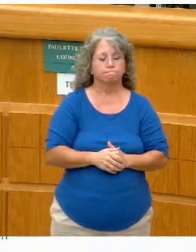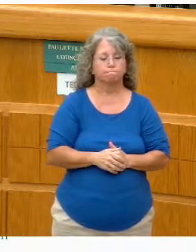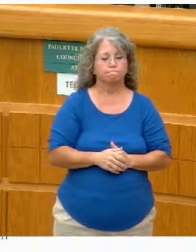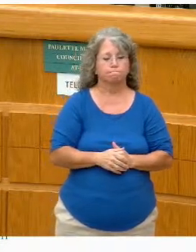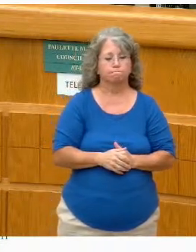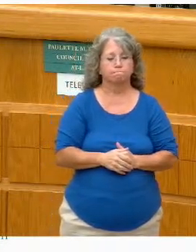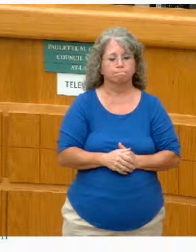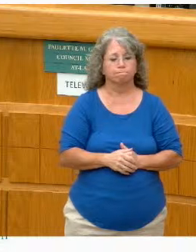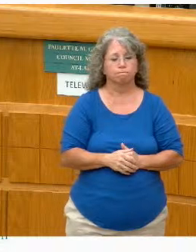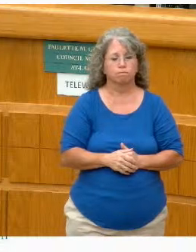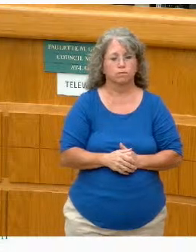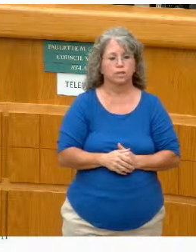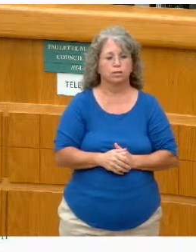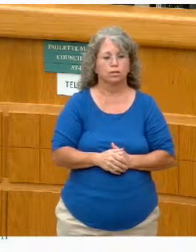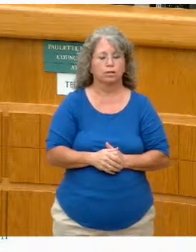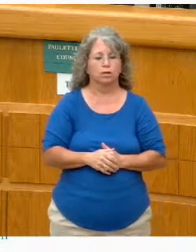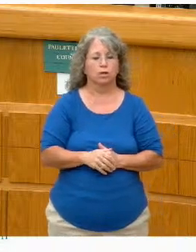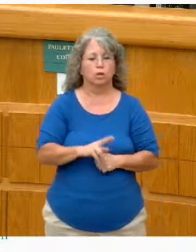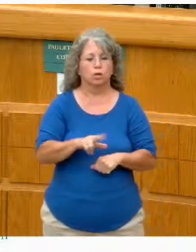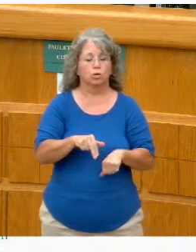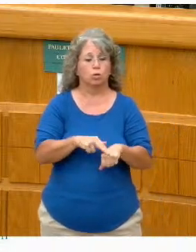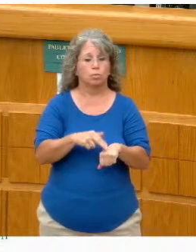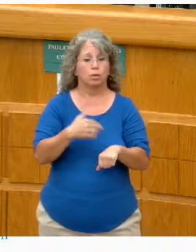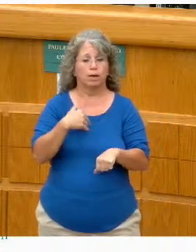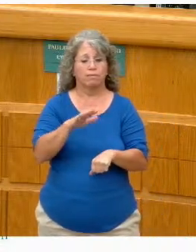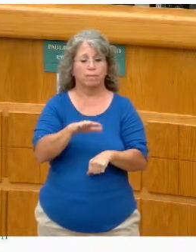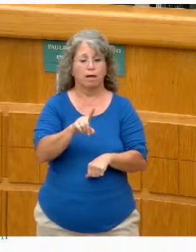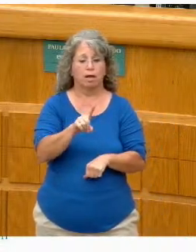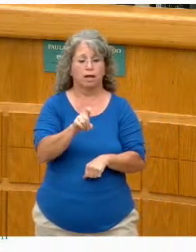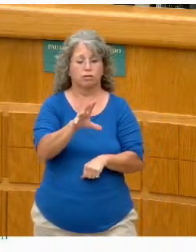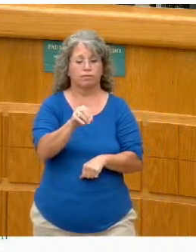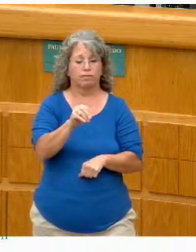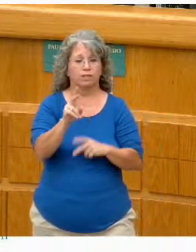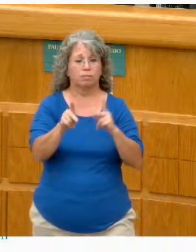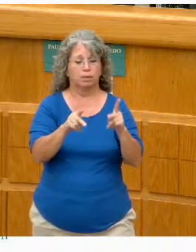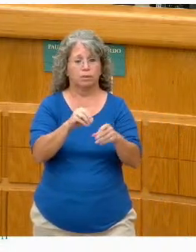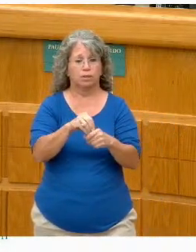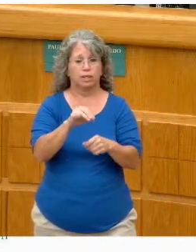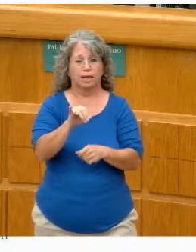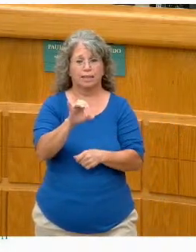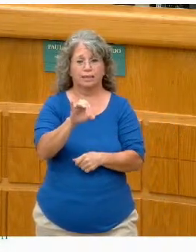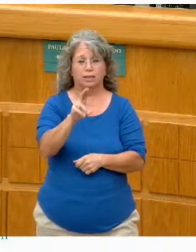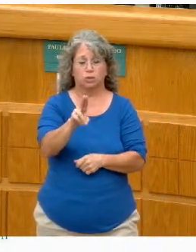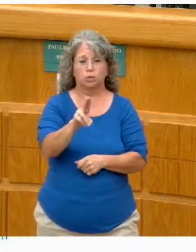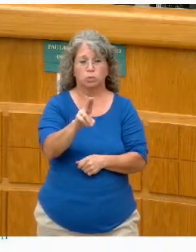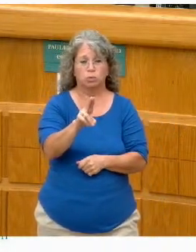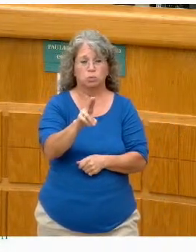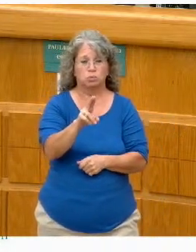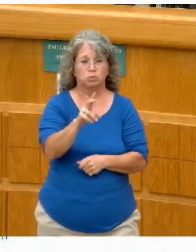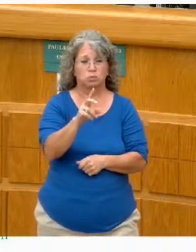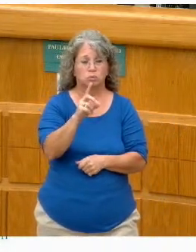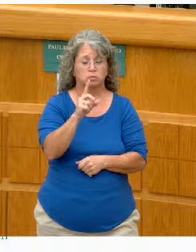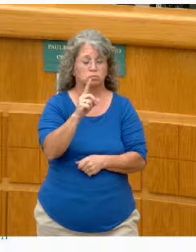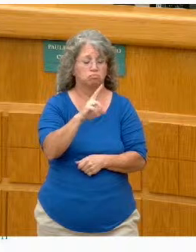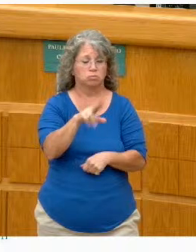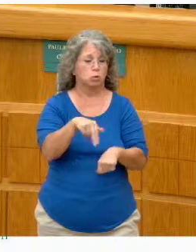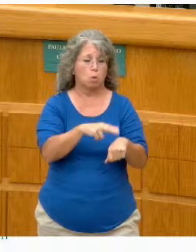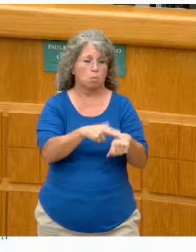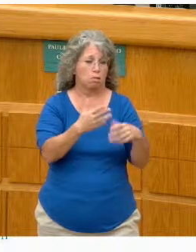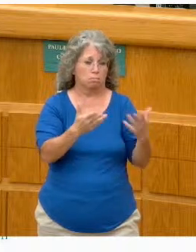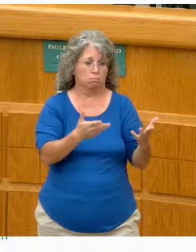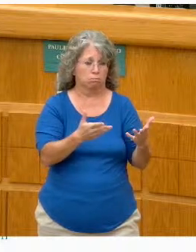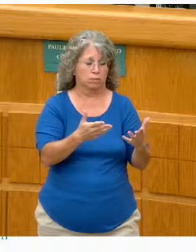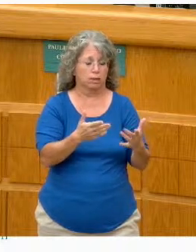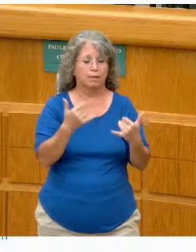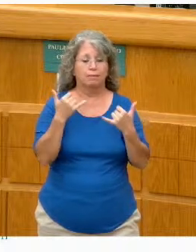basically normally there's 150 people that are in the ICU in the Coastal Bend that are deemed to need to be in the ICU.